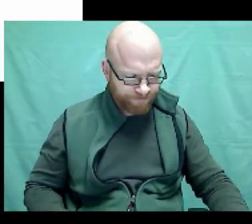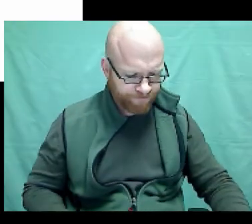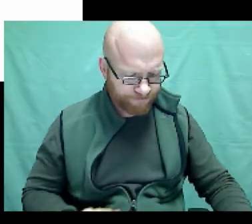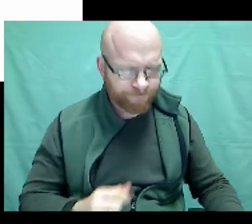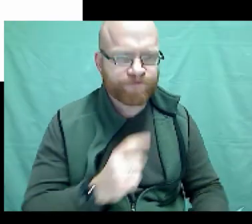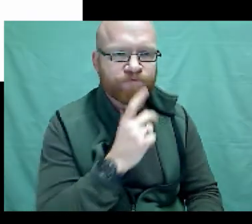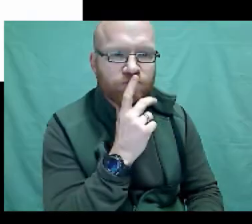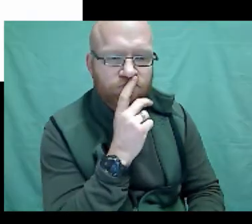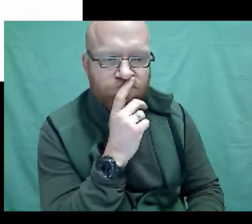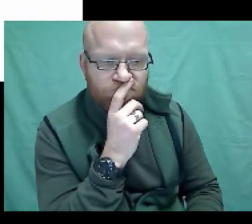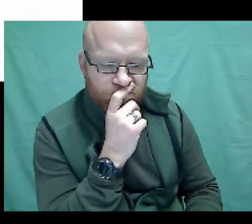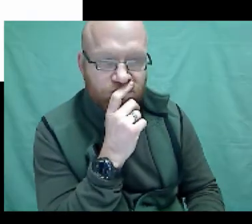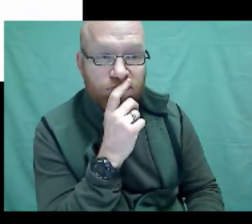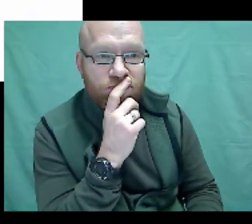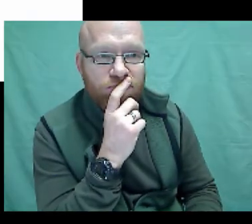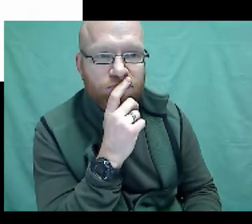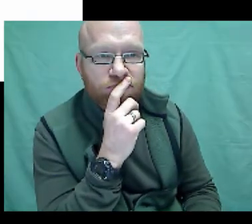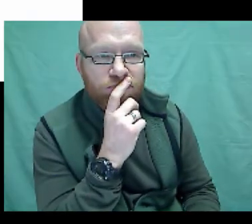Well,